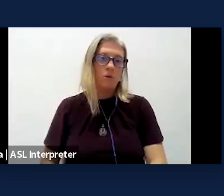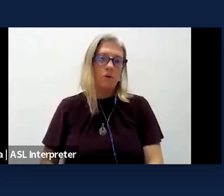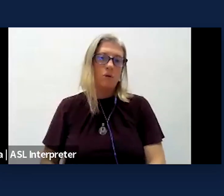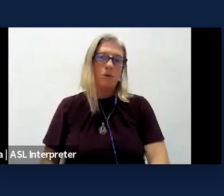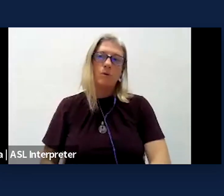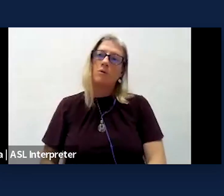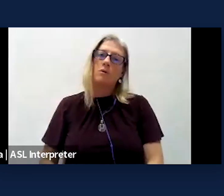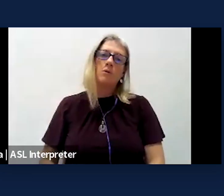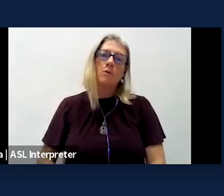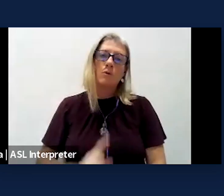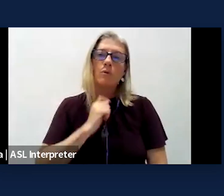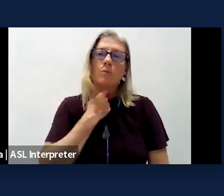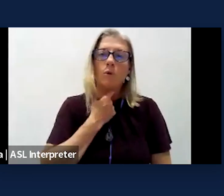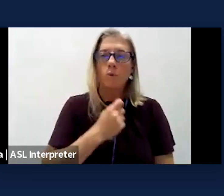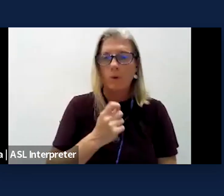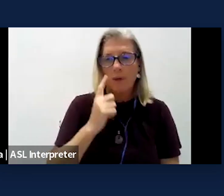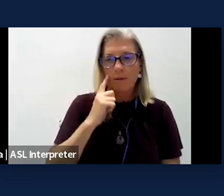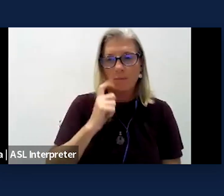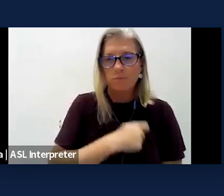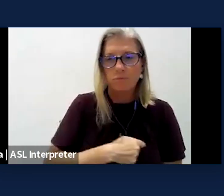You're on mute, I believe.